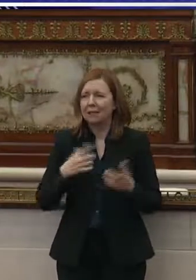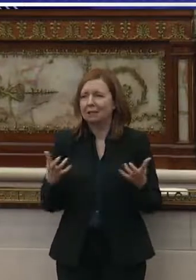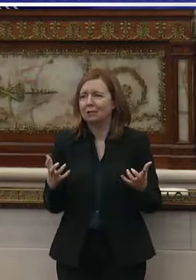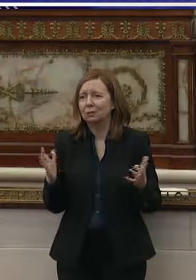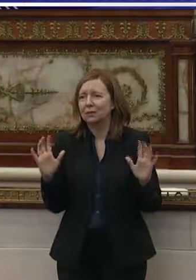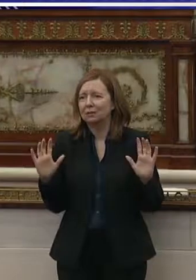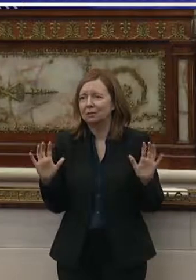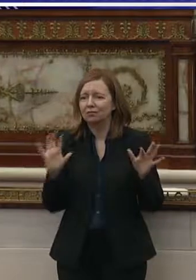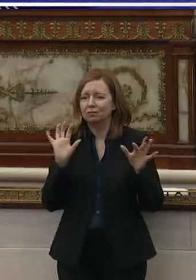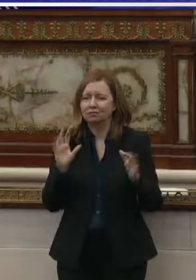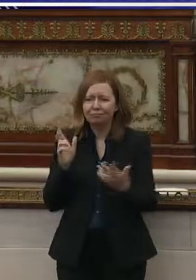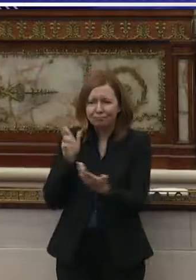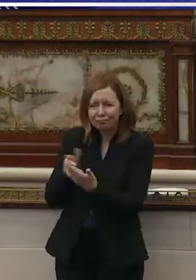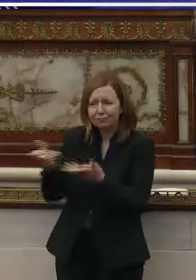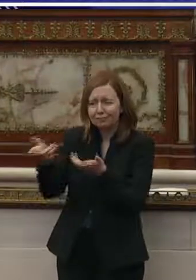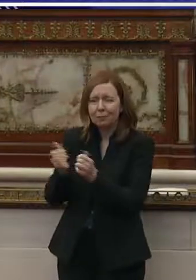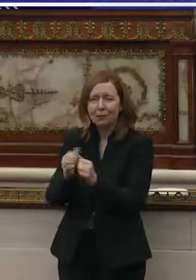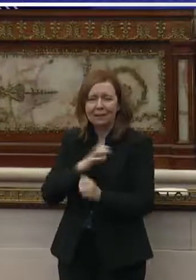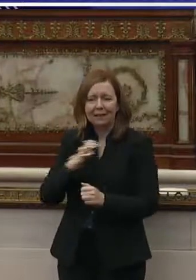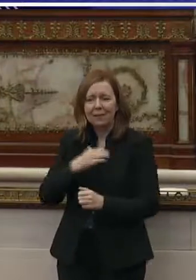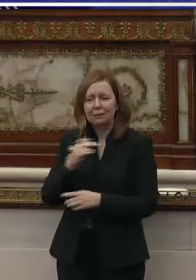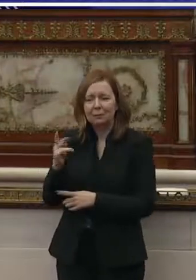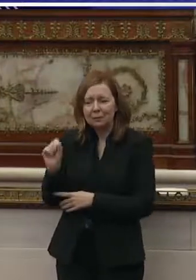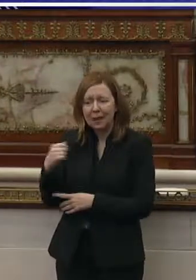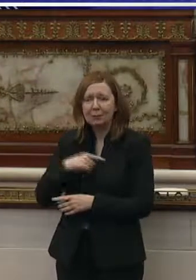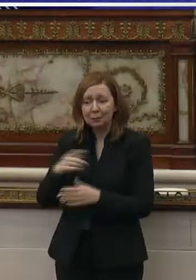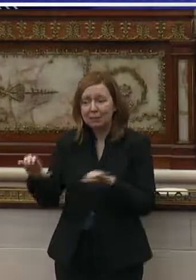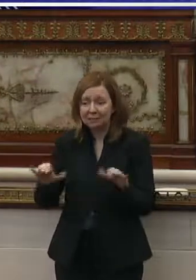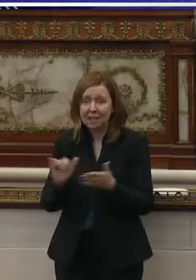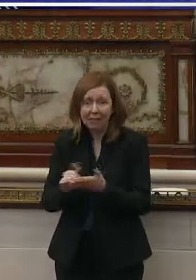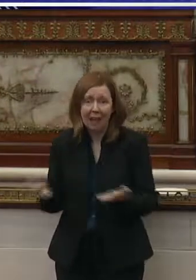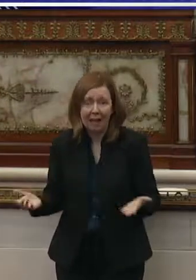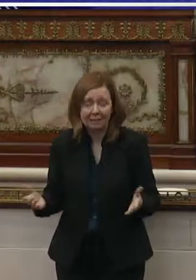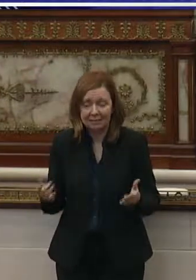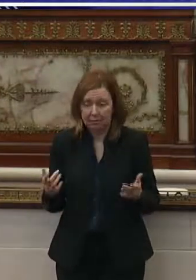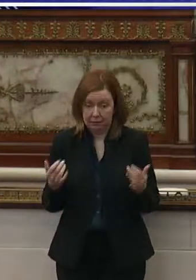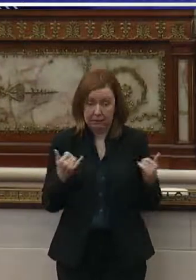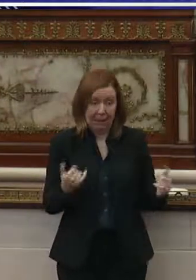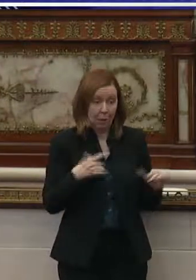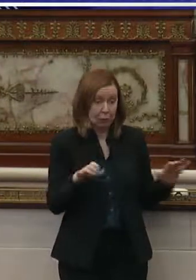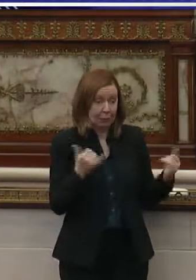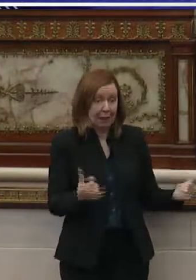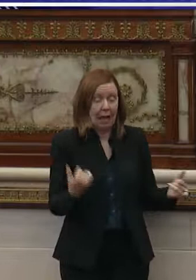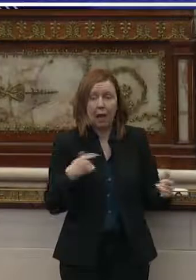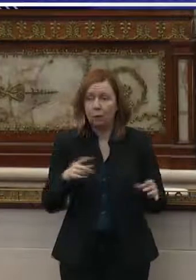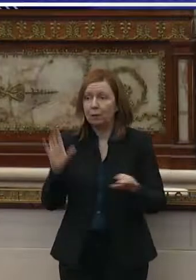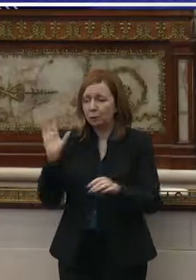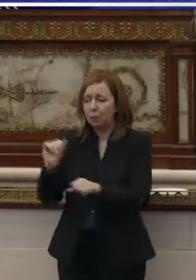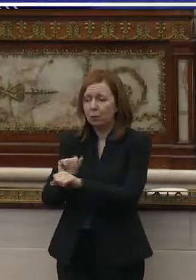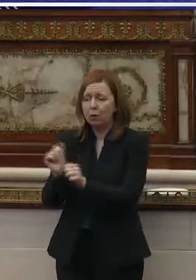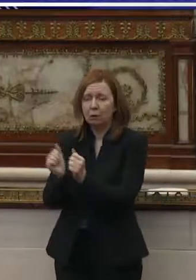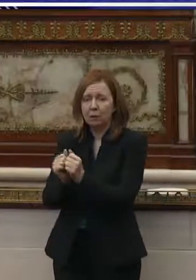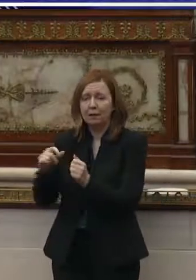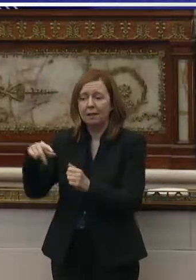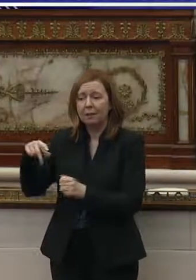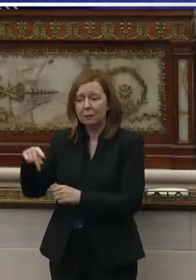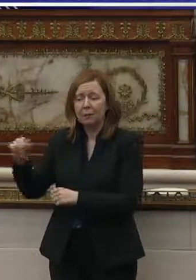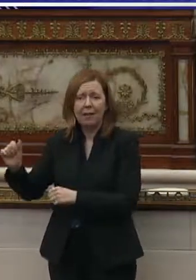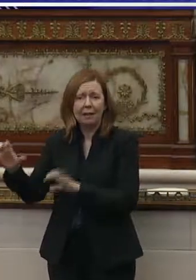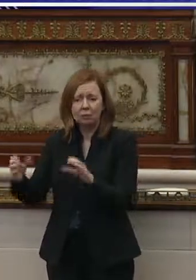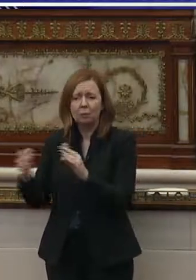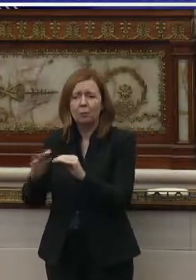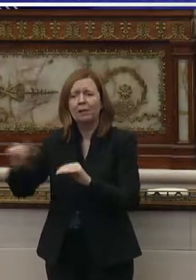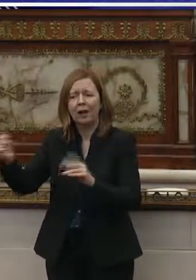just sort of relate to Councilmember Thomas that we have done it at least in this one instance, and we are looking to work with Parking Authority to do it more in